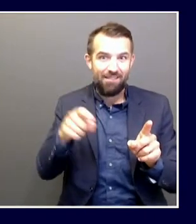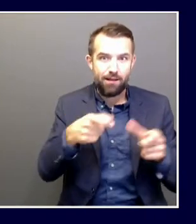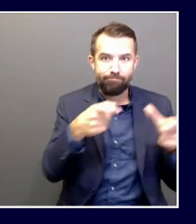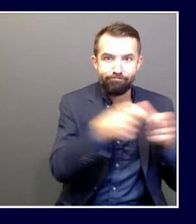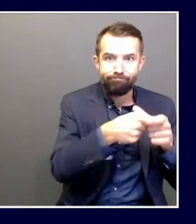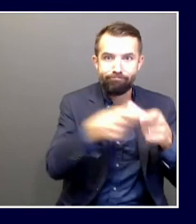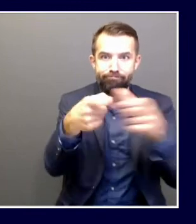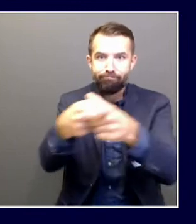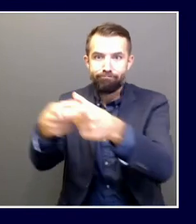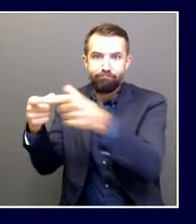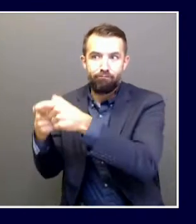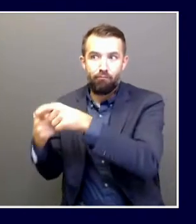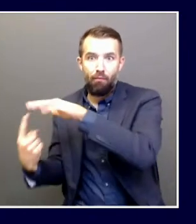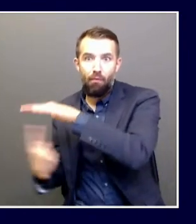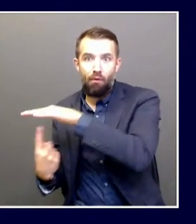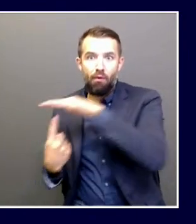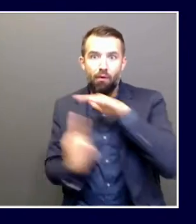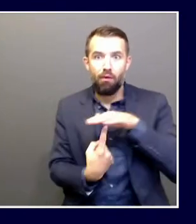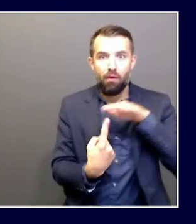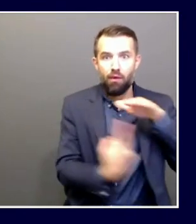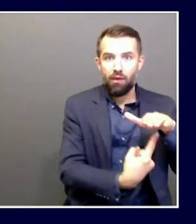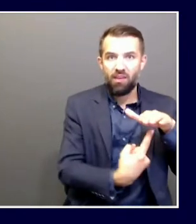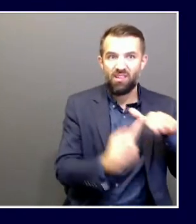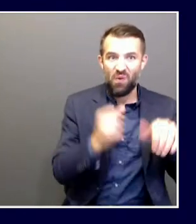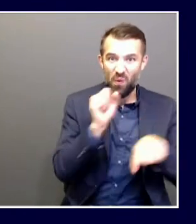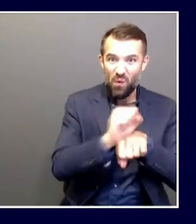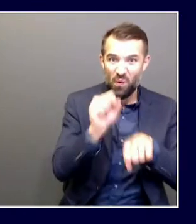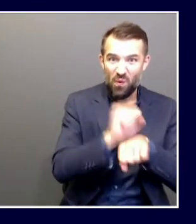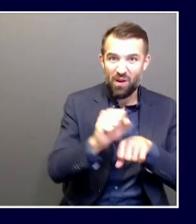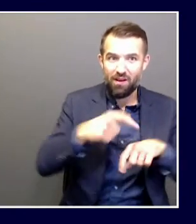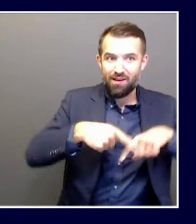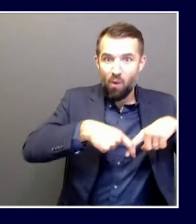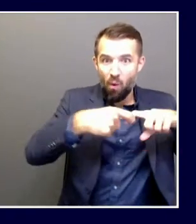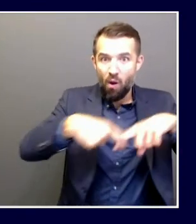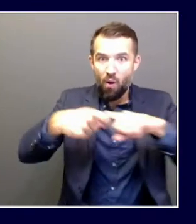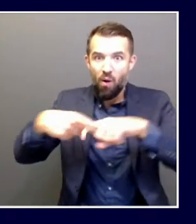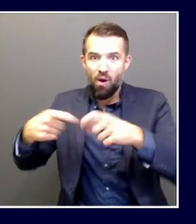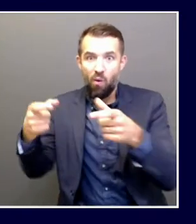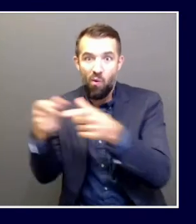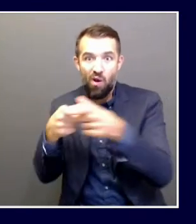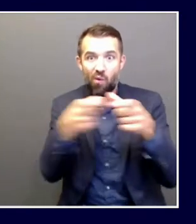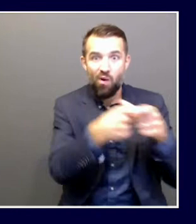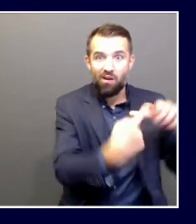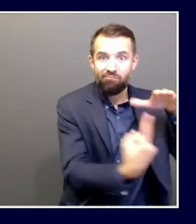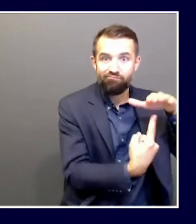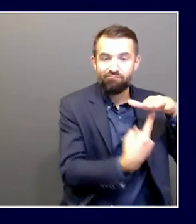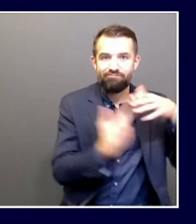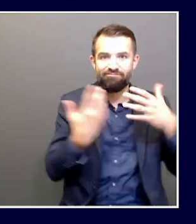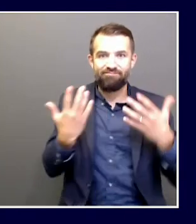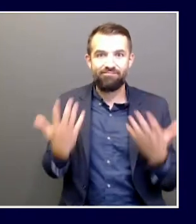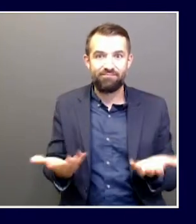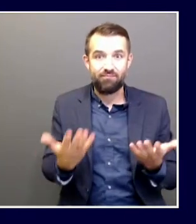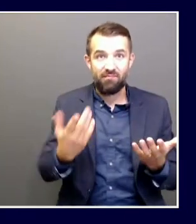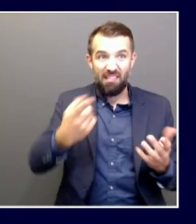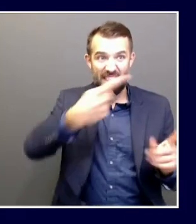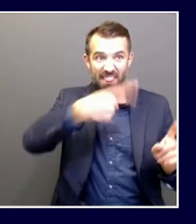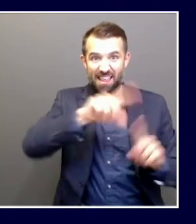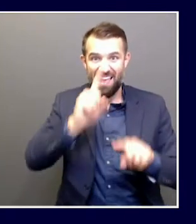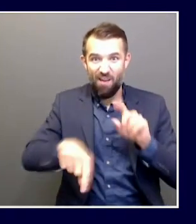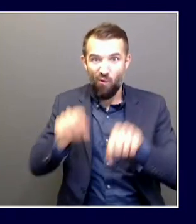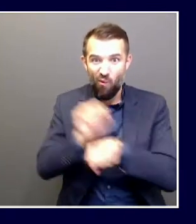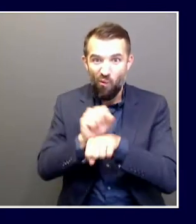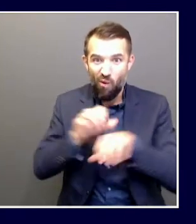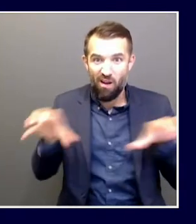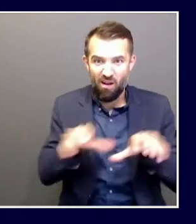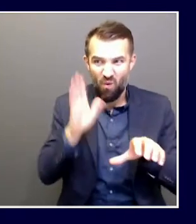those workers and help keep them on the front line. So we will continue to work to find ways that we can help the healthcare